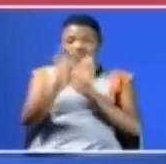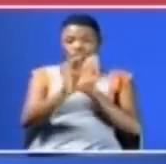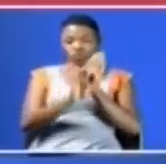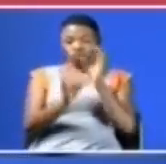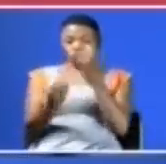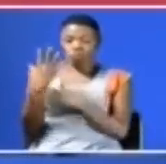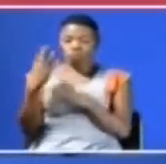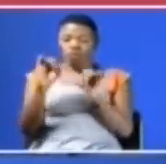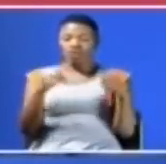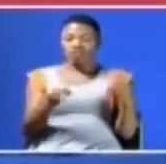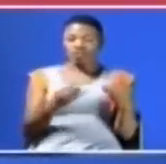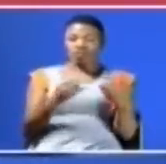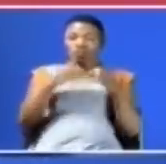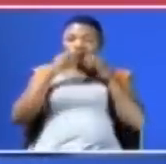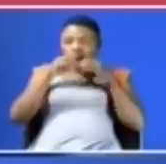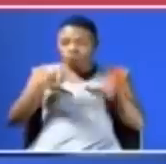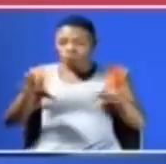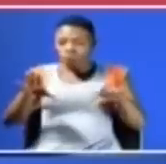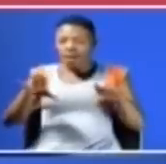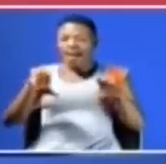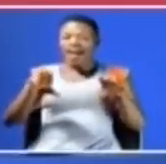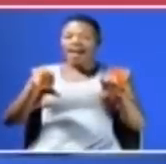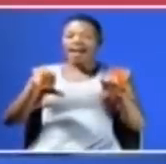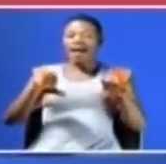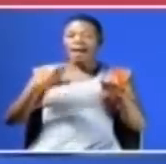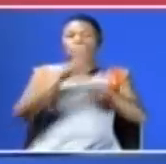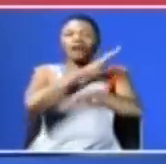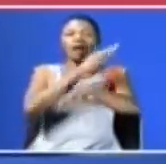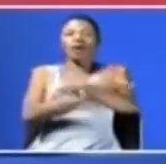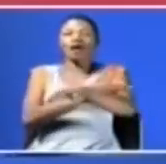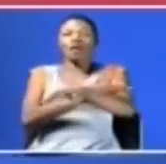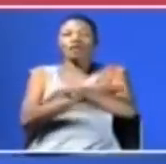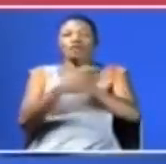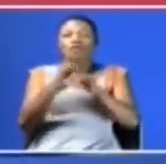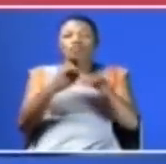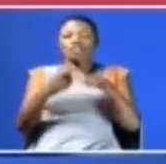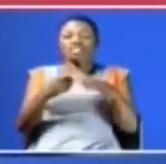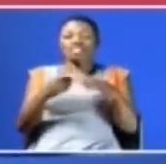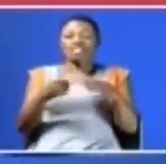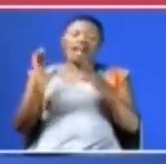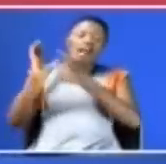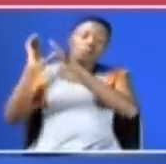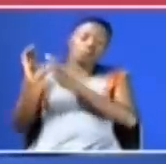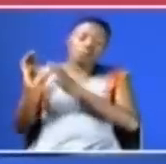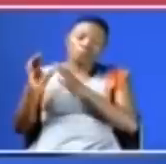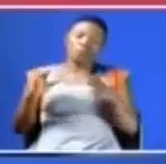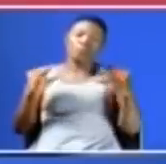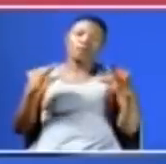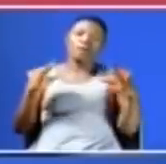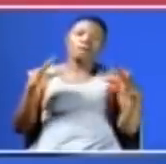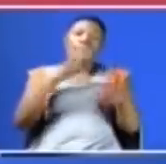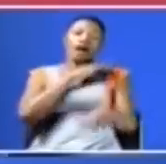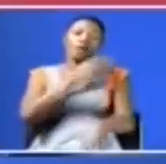devolve and diffuse power from this over-centralized overbearing